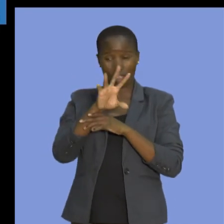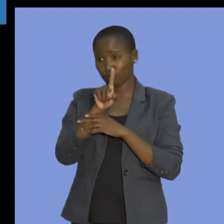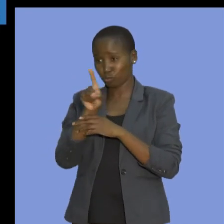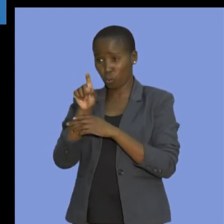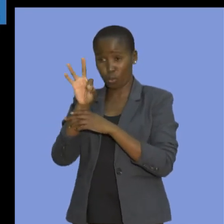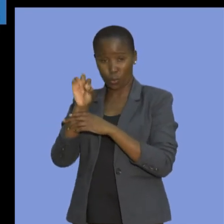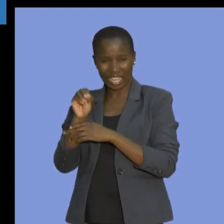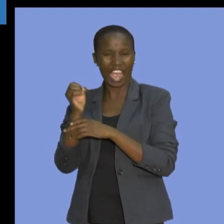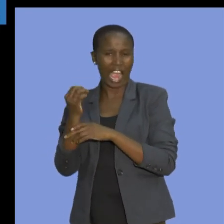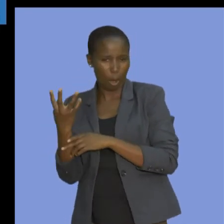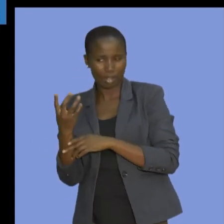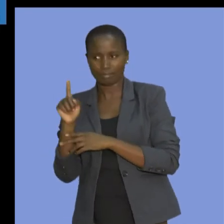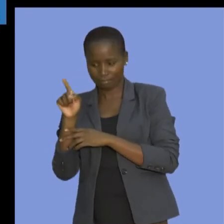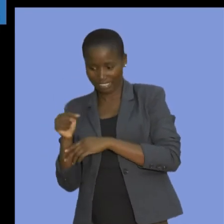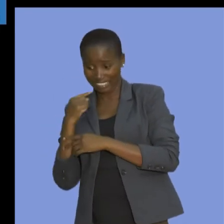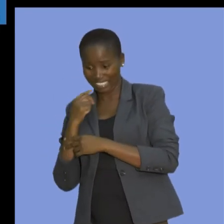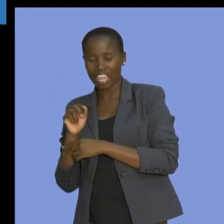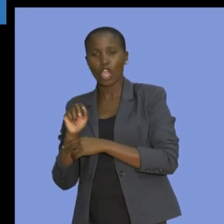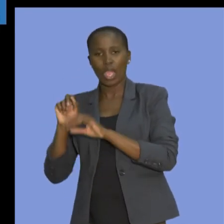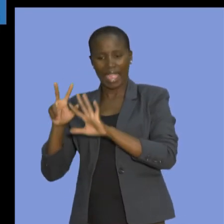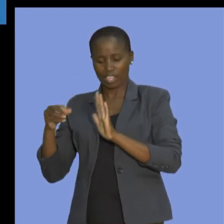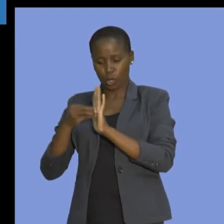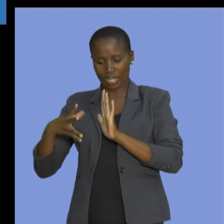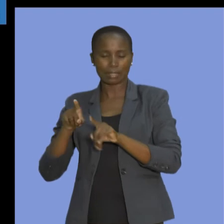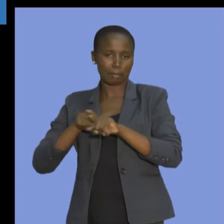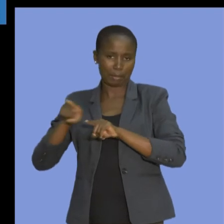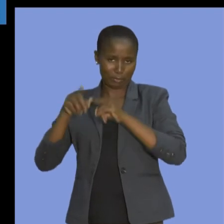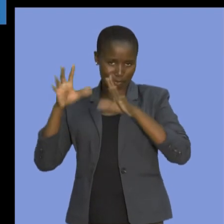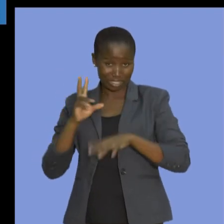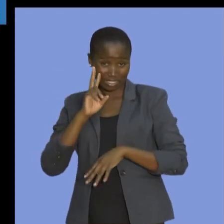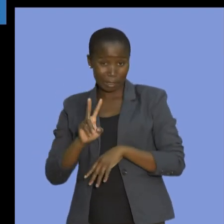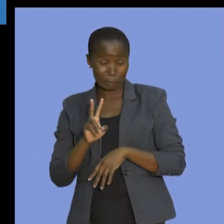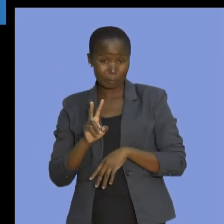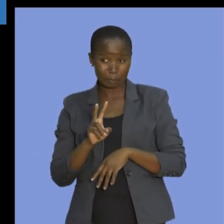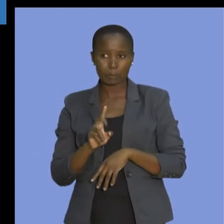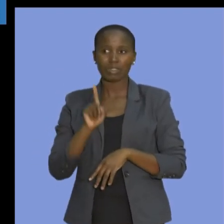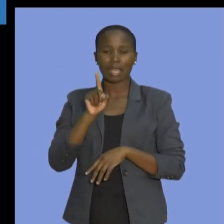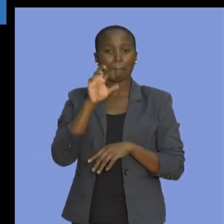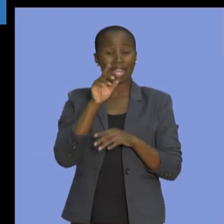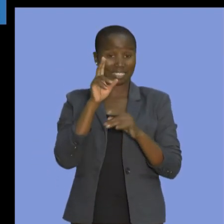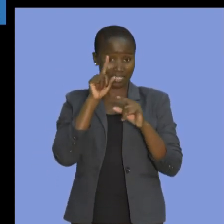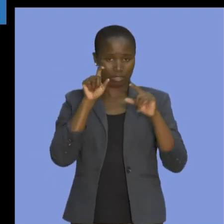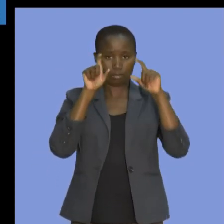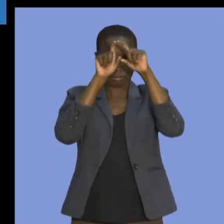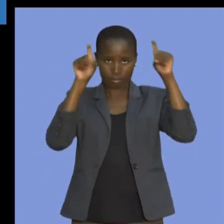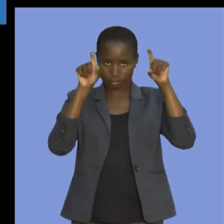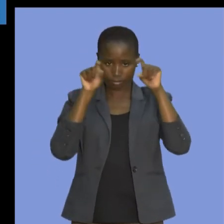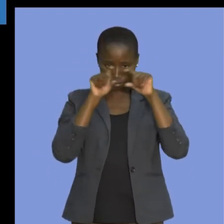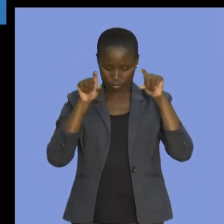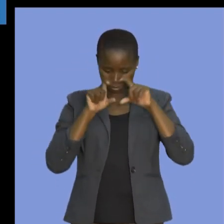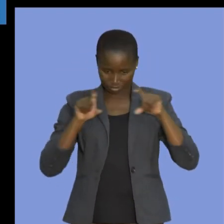to draw the frequency polygon, we have to find the midpoint of the